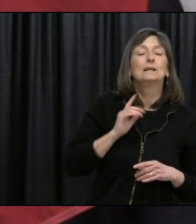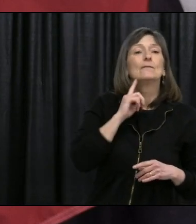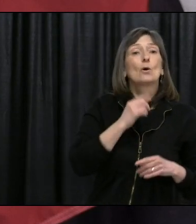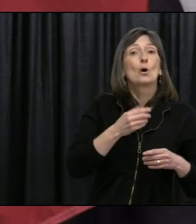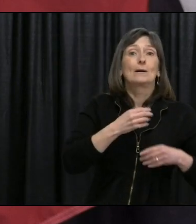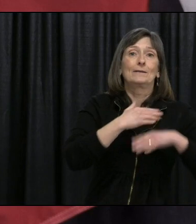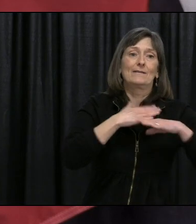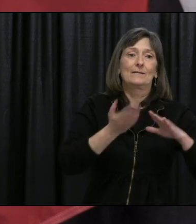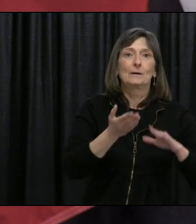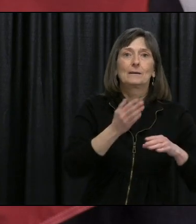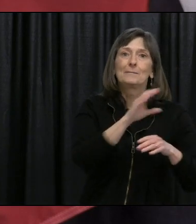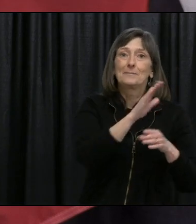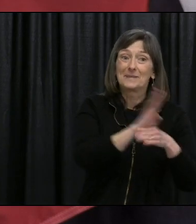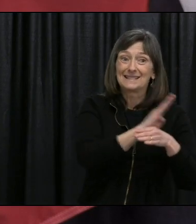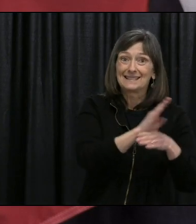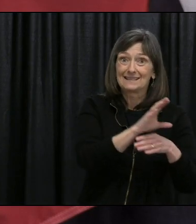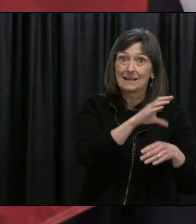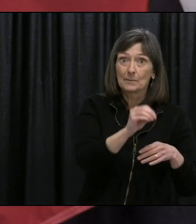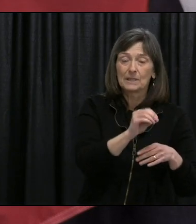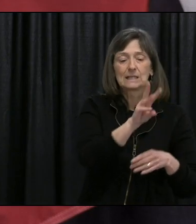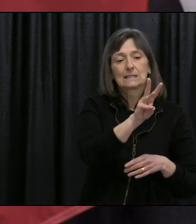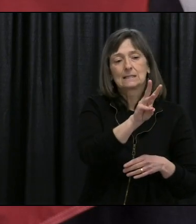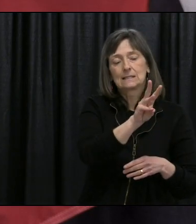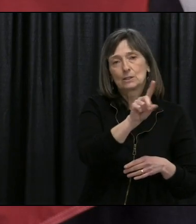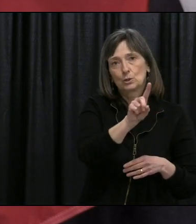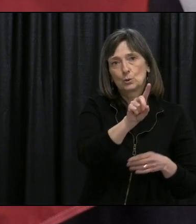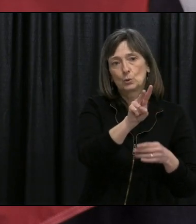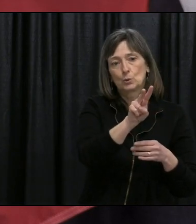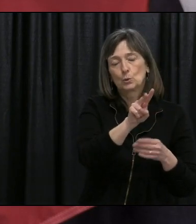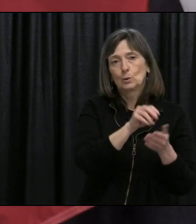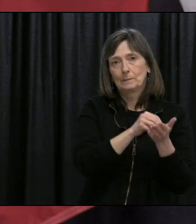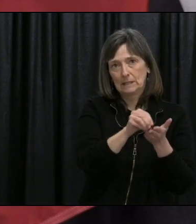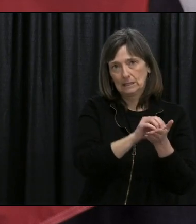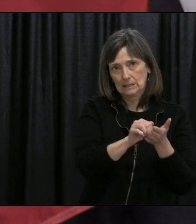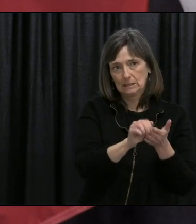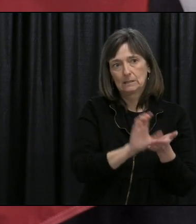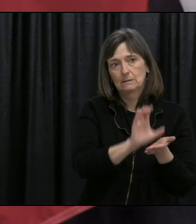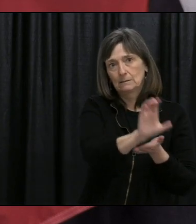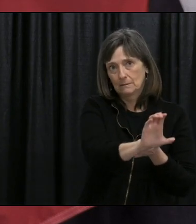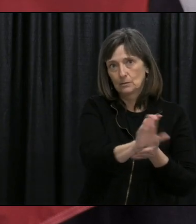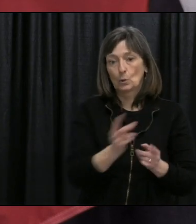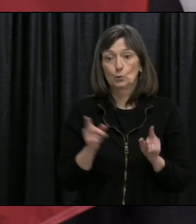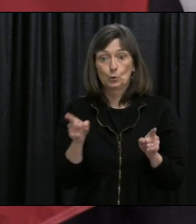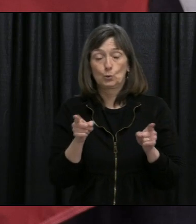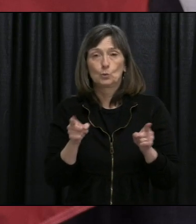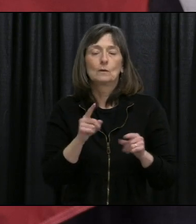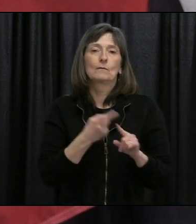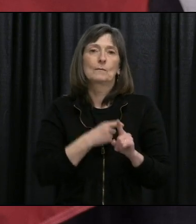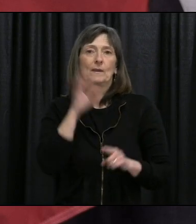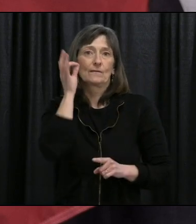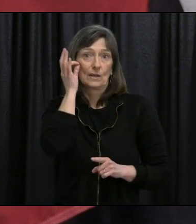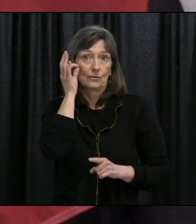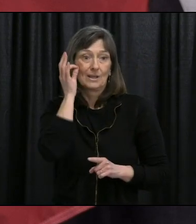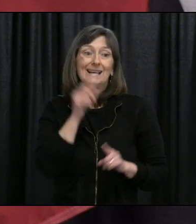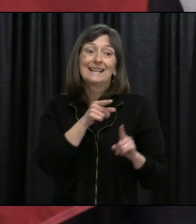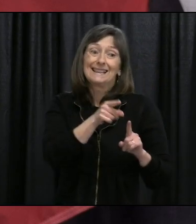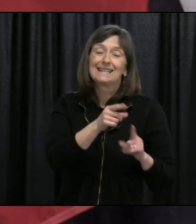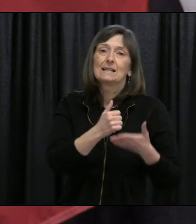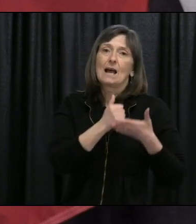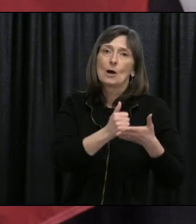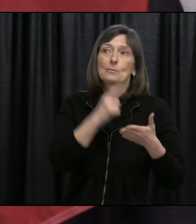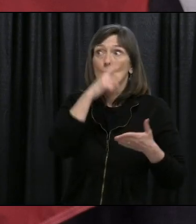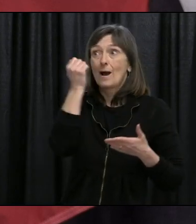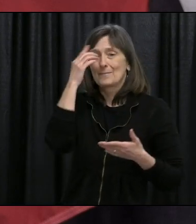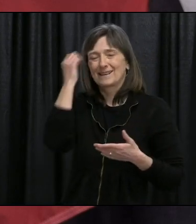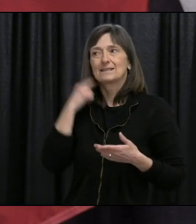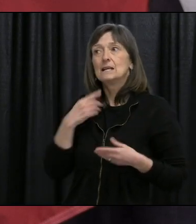processing. So that fund was about the processing sector to help mitigate the loss of markets for fresh seafood.